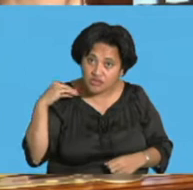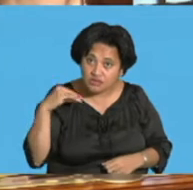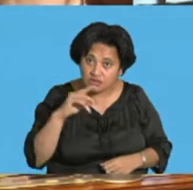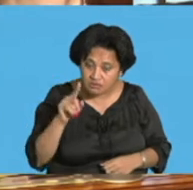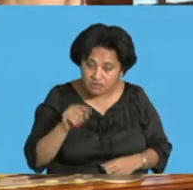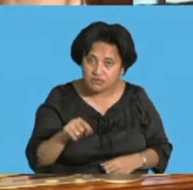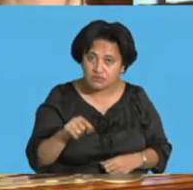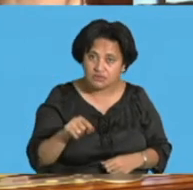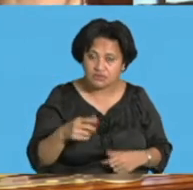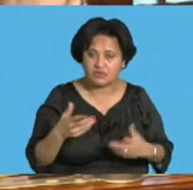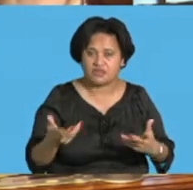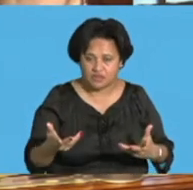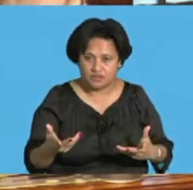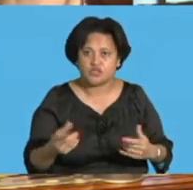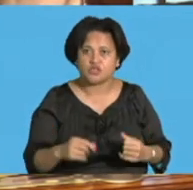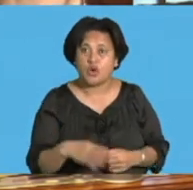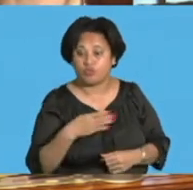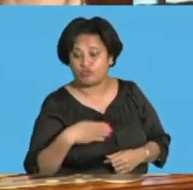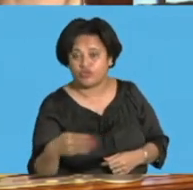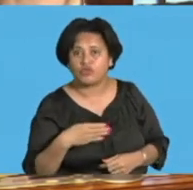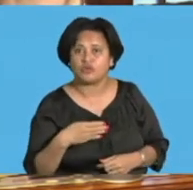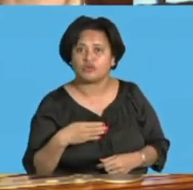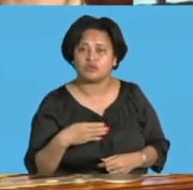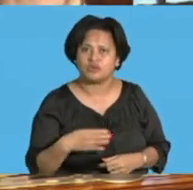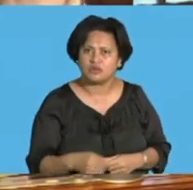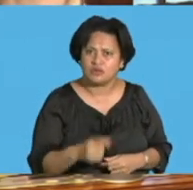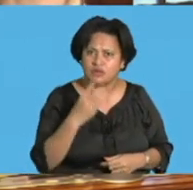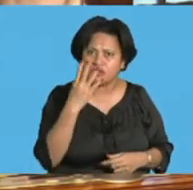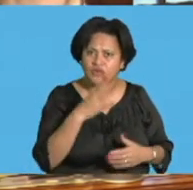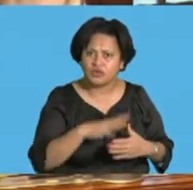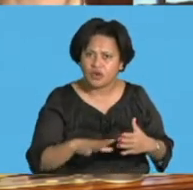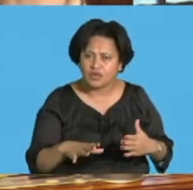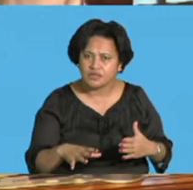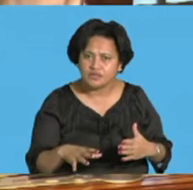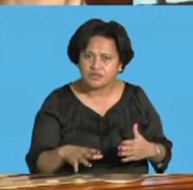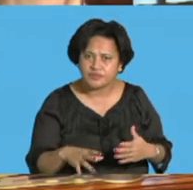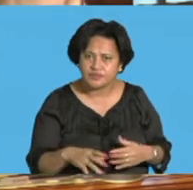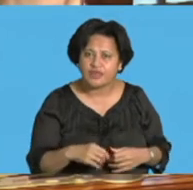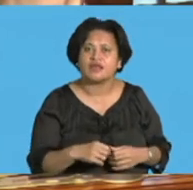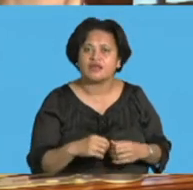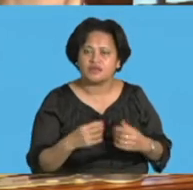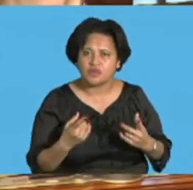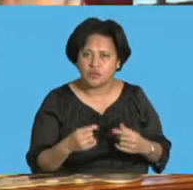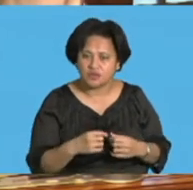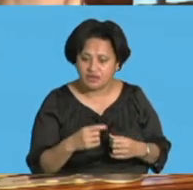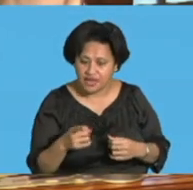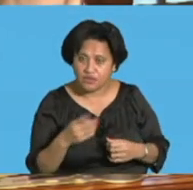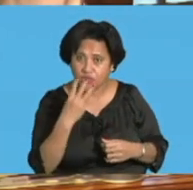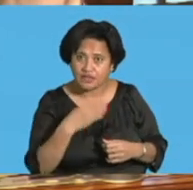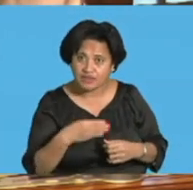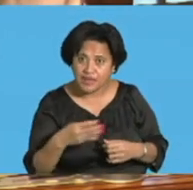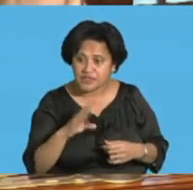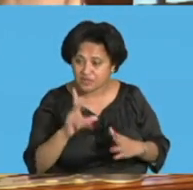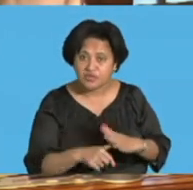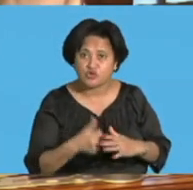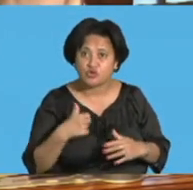matter that one tap worth $4 is perhaps deemed to be unimportant? That one tap becomes 5 taps in a week worth $20